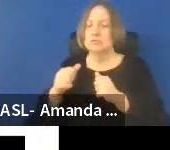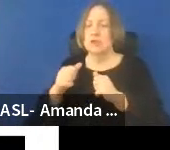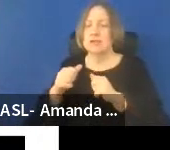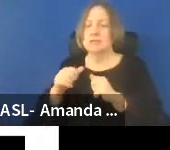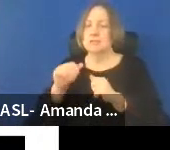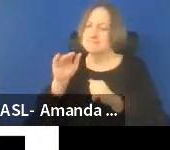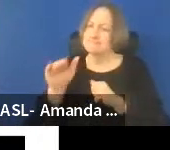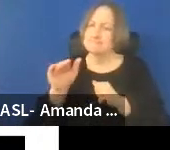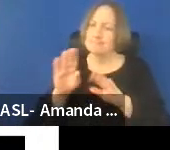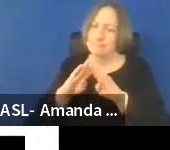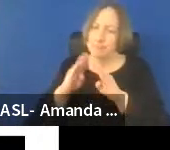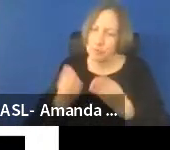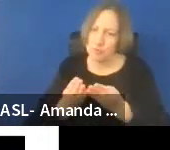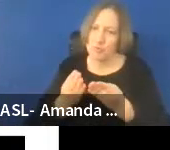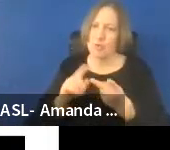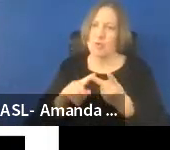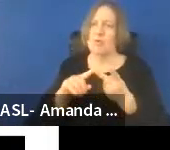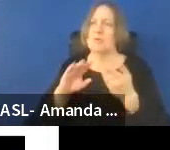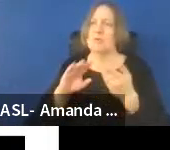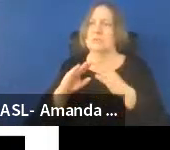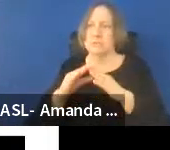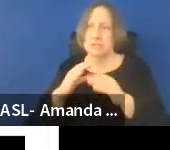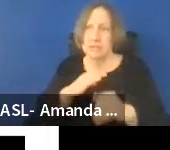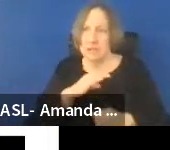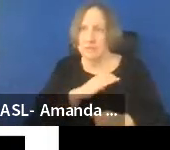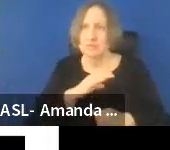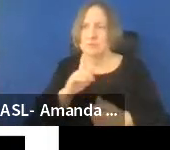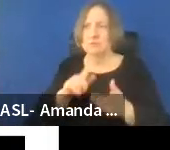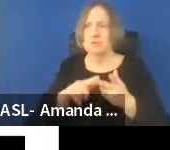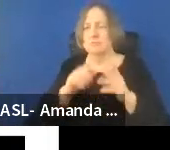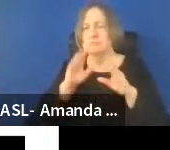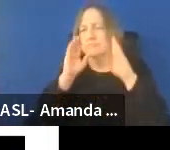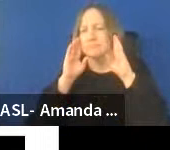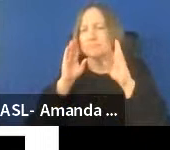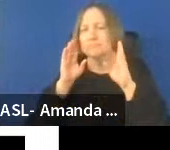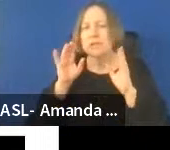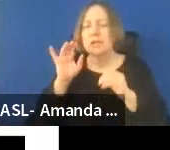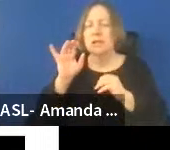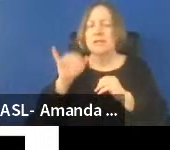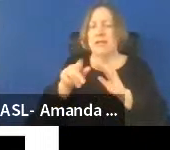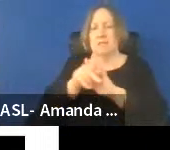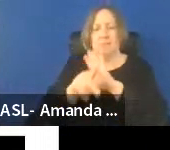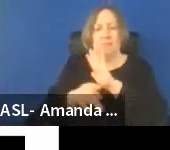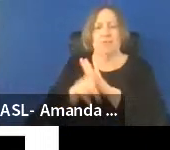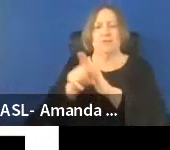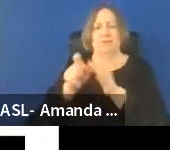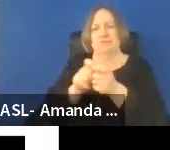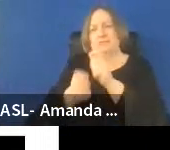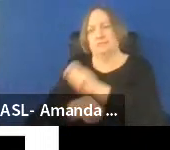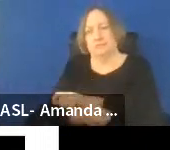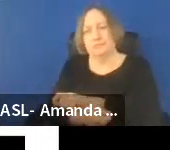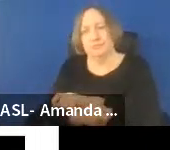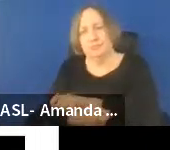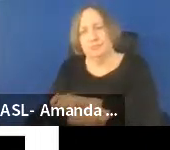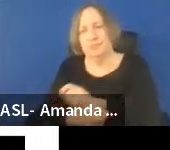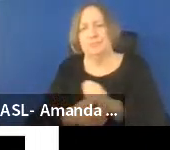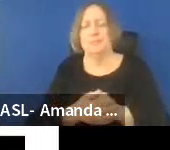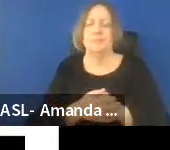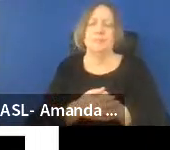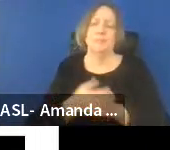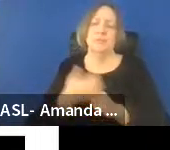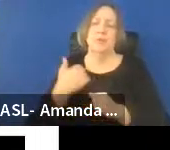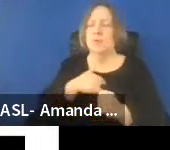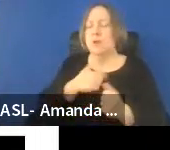Bureau, on City Council to draw attention that this is a policy that needs to be changed. So we